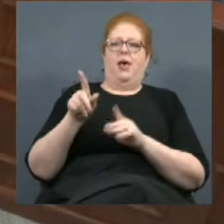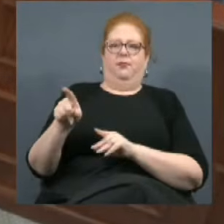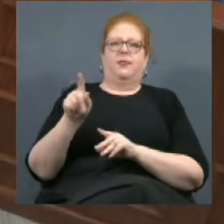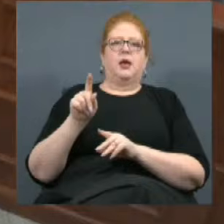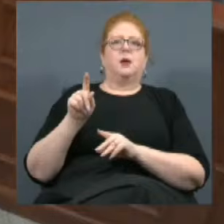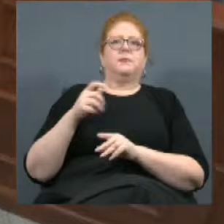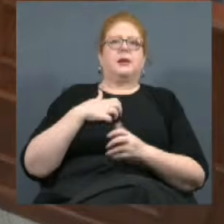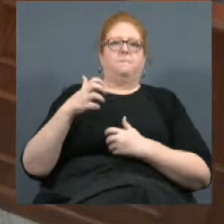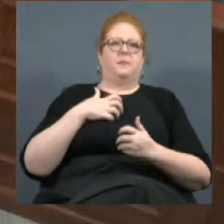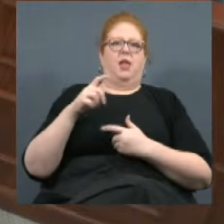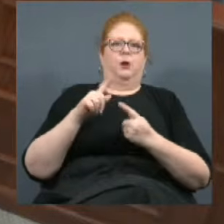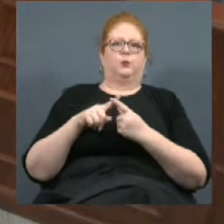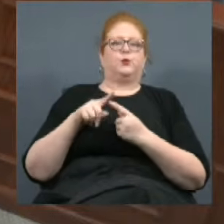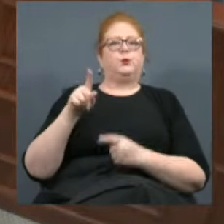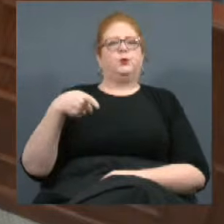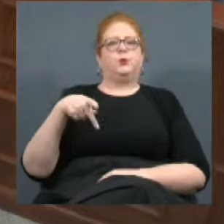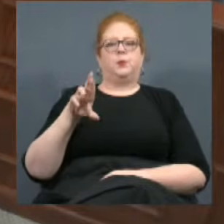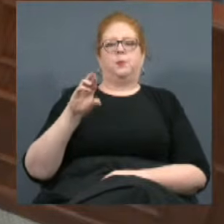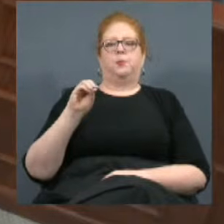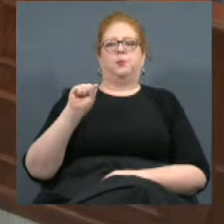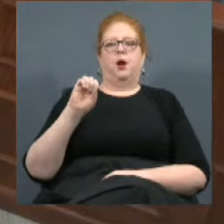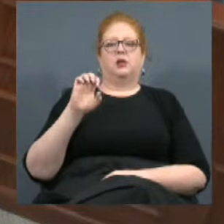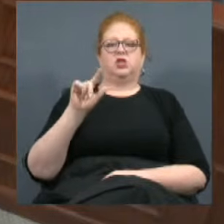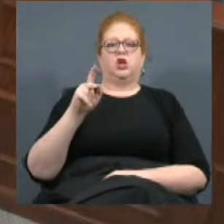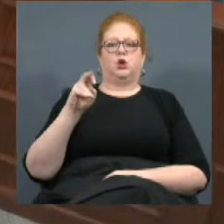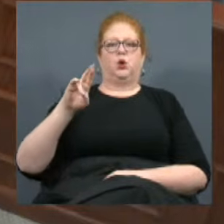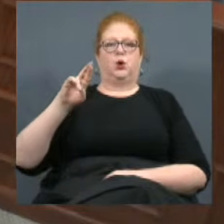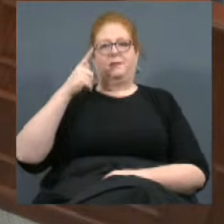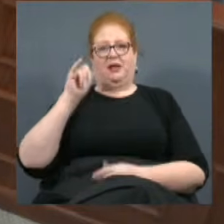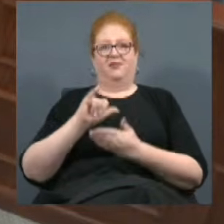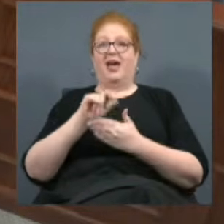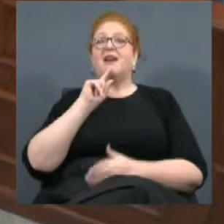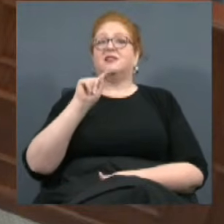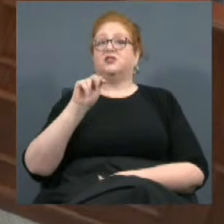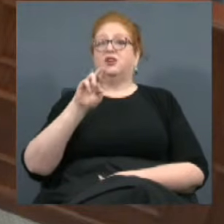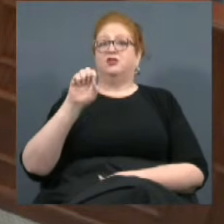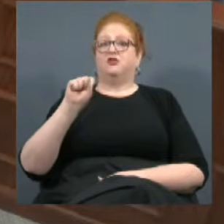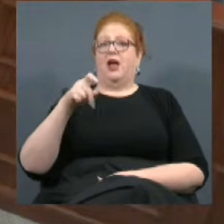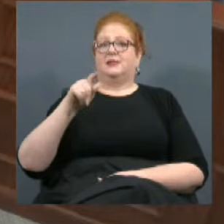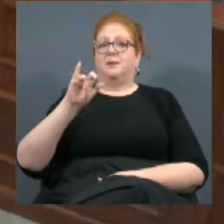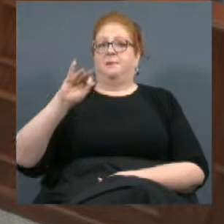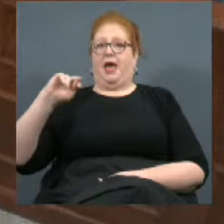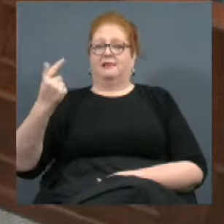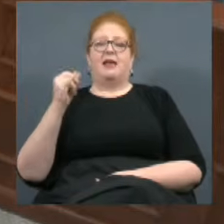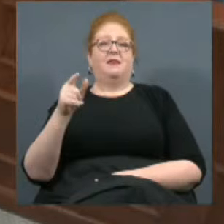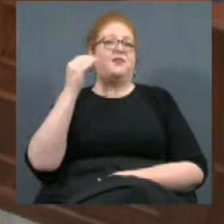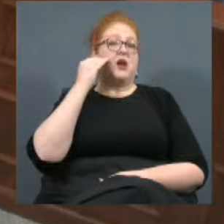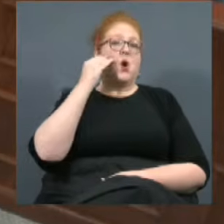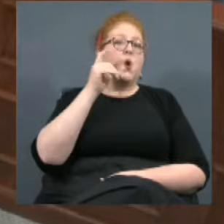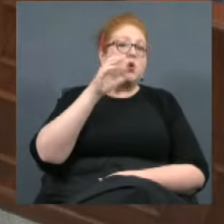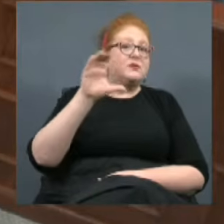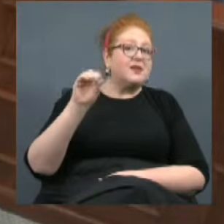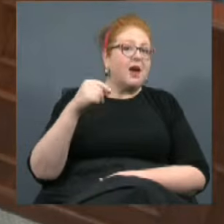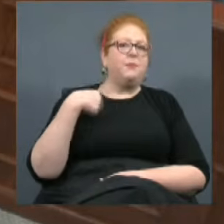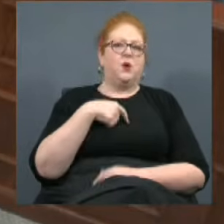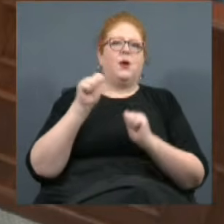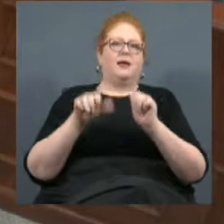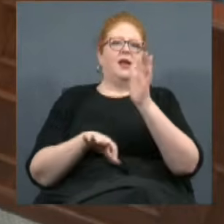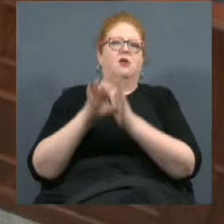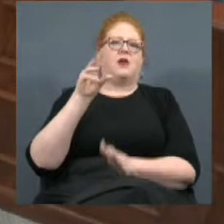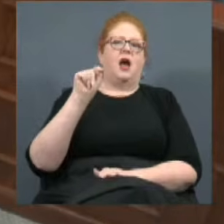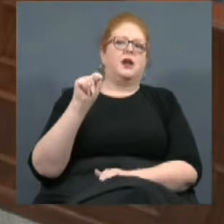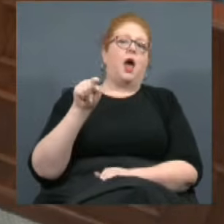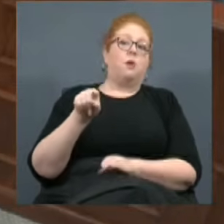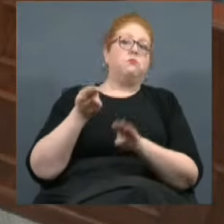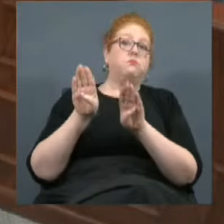that that's a trespassing matter. Also, if they can tell us the companies, we can at least find out what business license they have